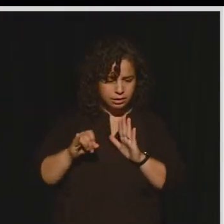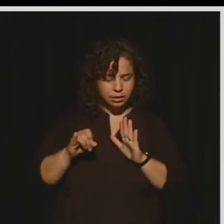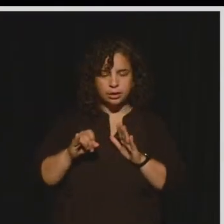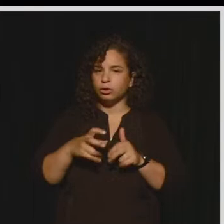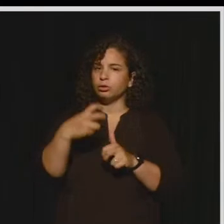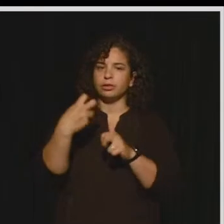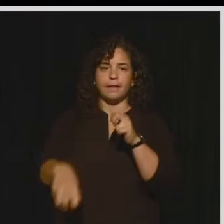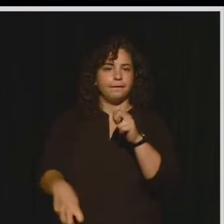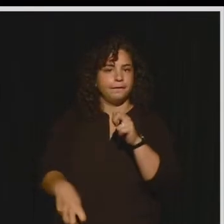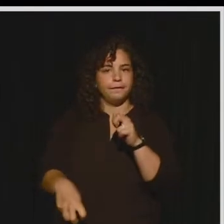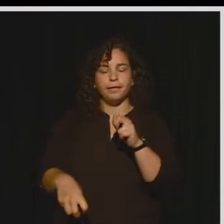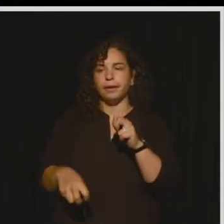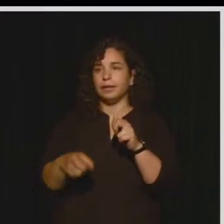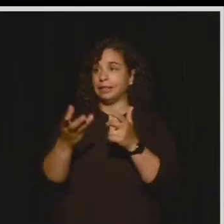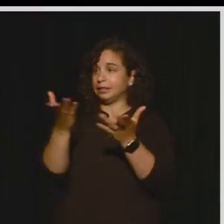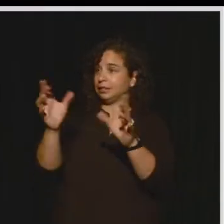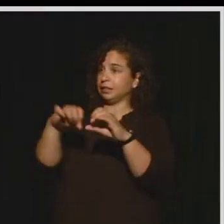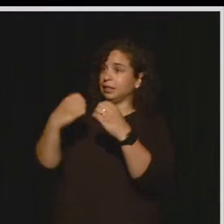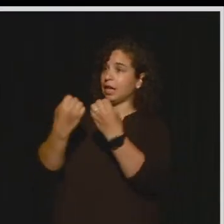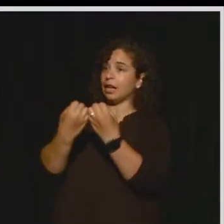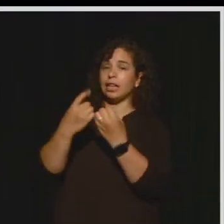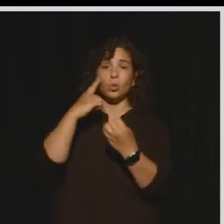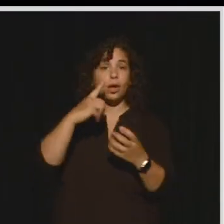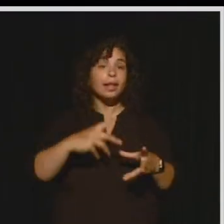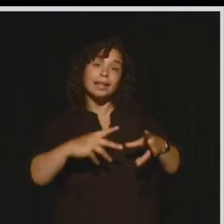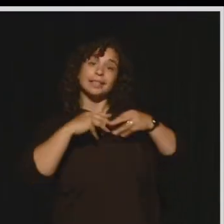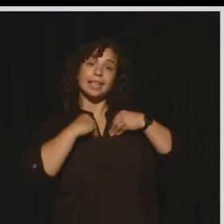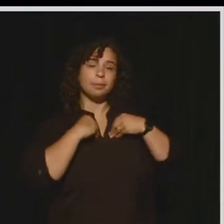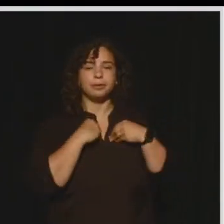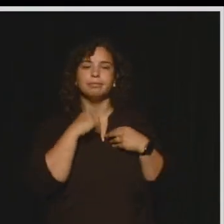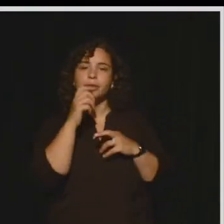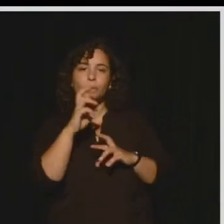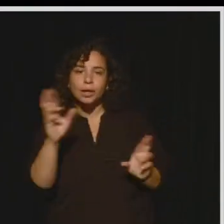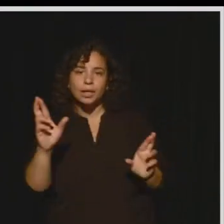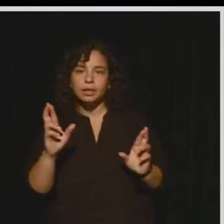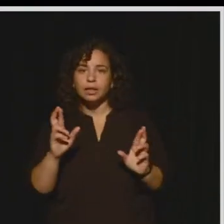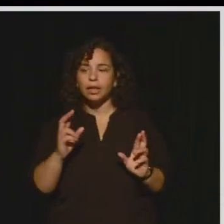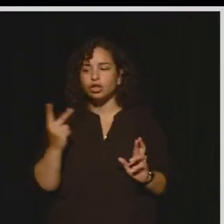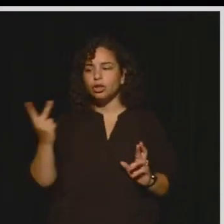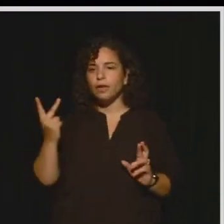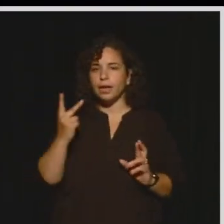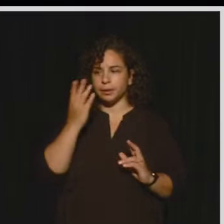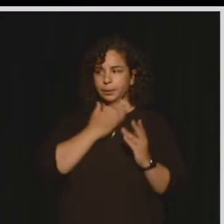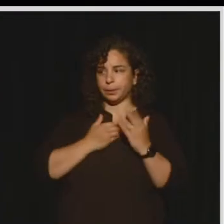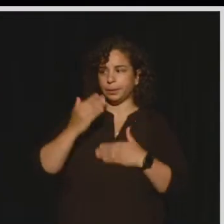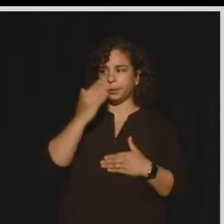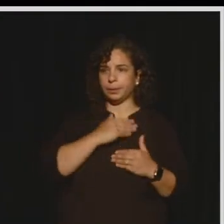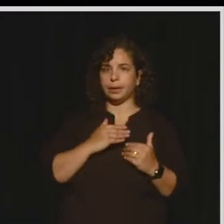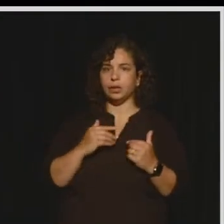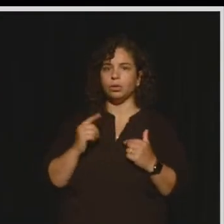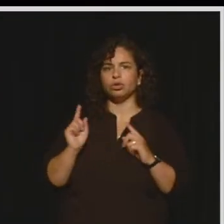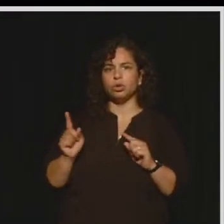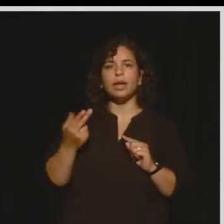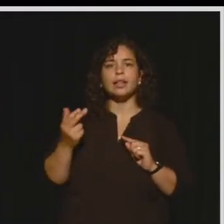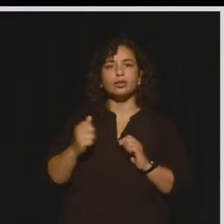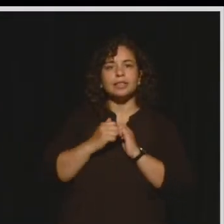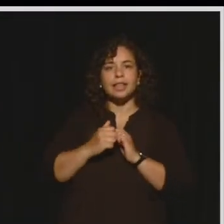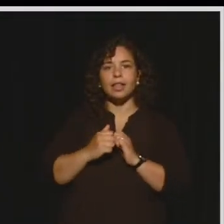society was not ready for it. We kept it very well hidden. We went to high school together. We double dated so we could be together.